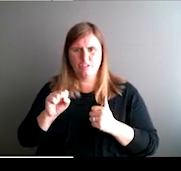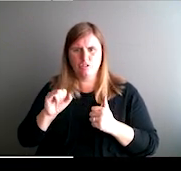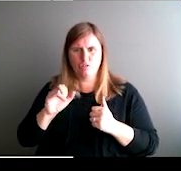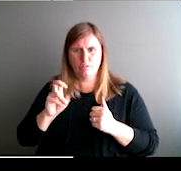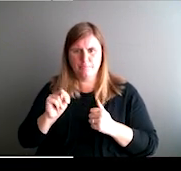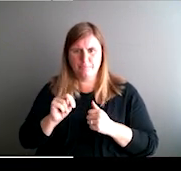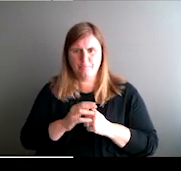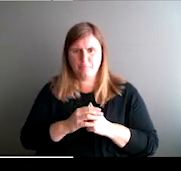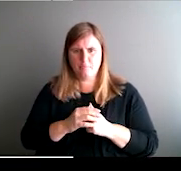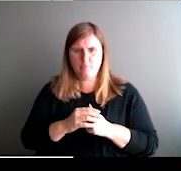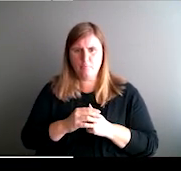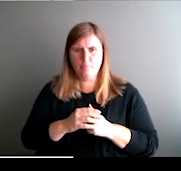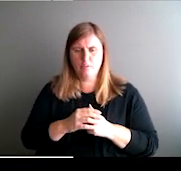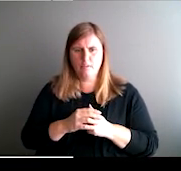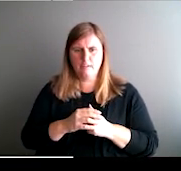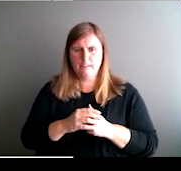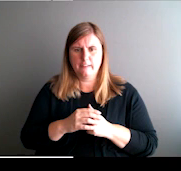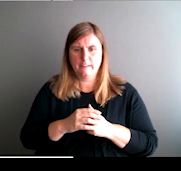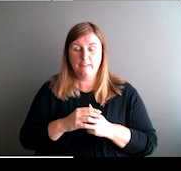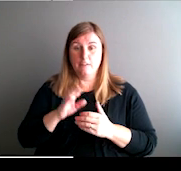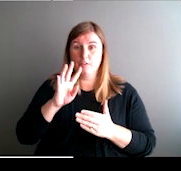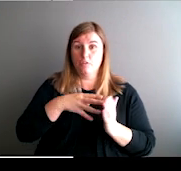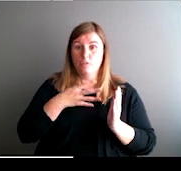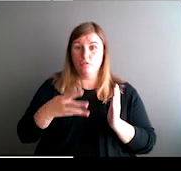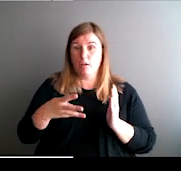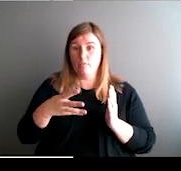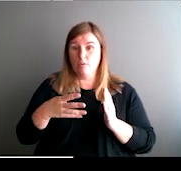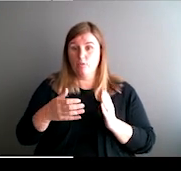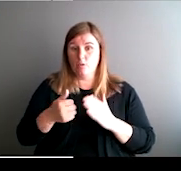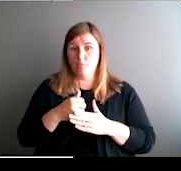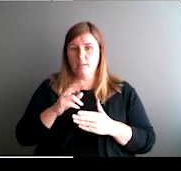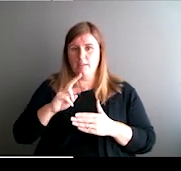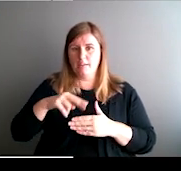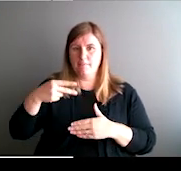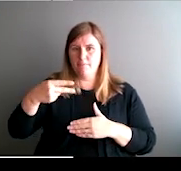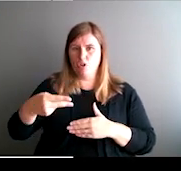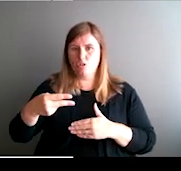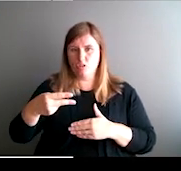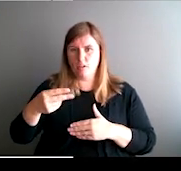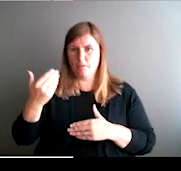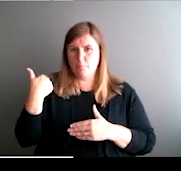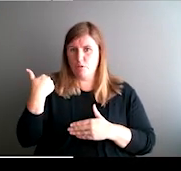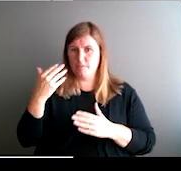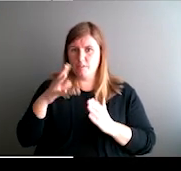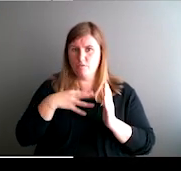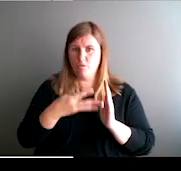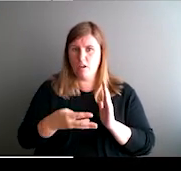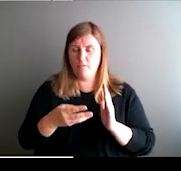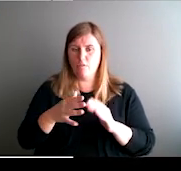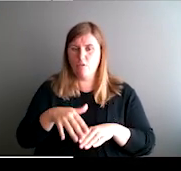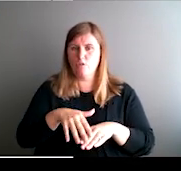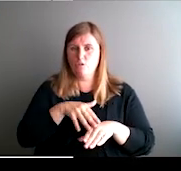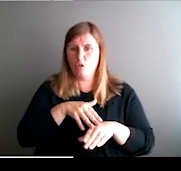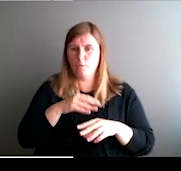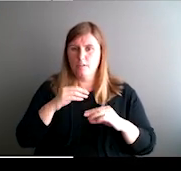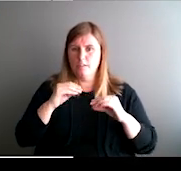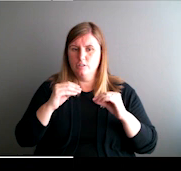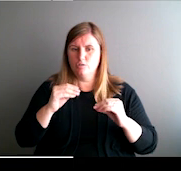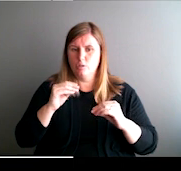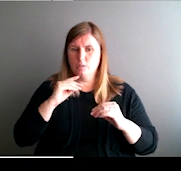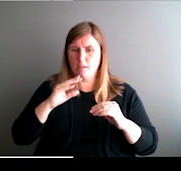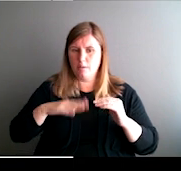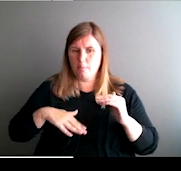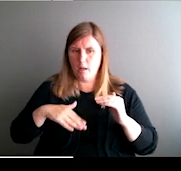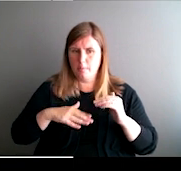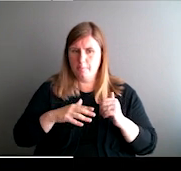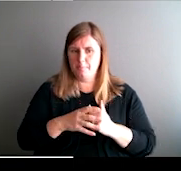see here, what's on the graph in front of you is almost an inverse of the previous graph, where the slowest instruction is at the